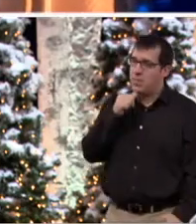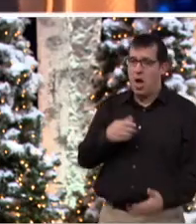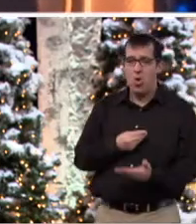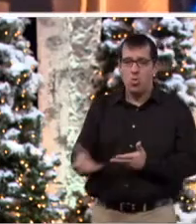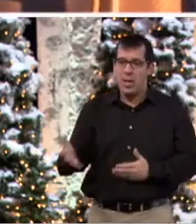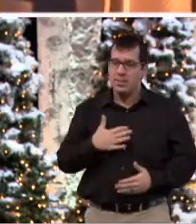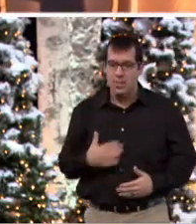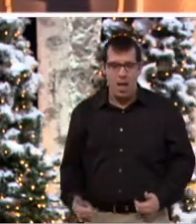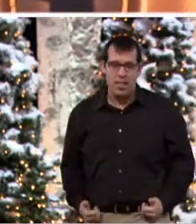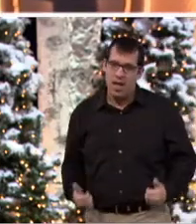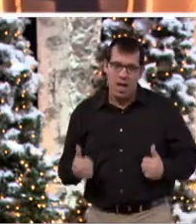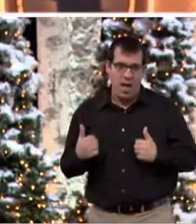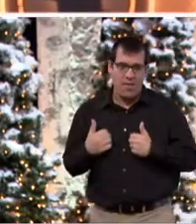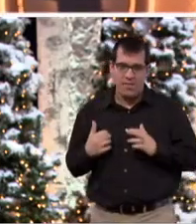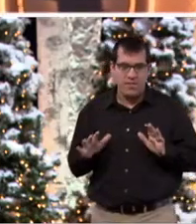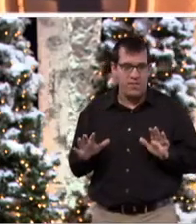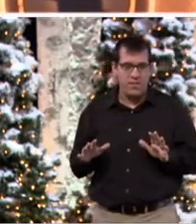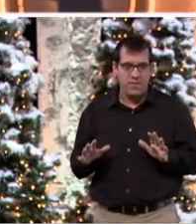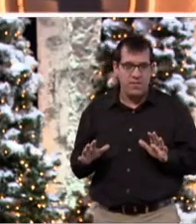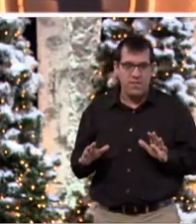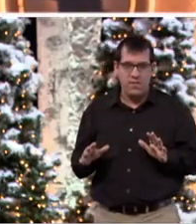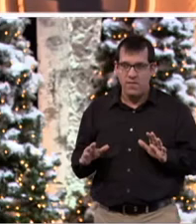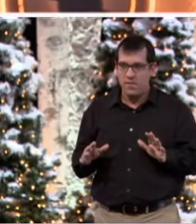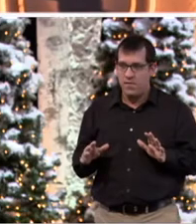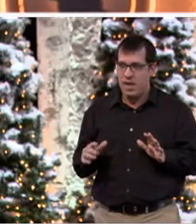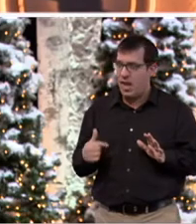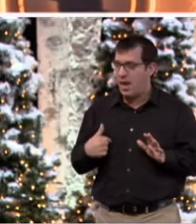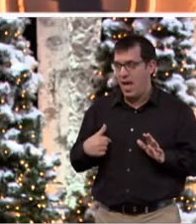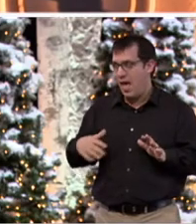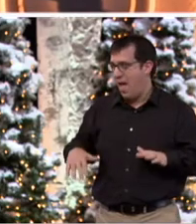life. And I haven't.